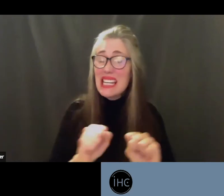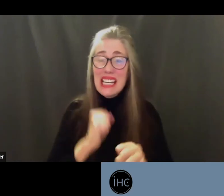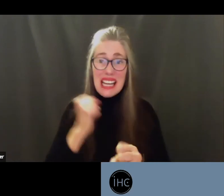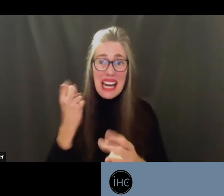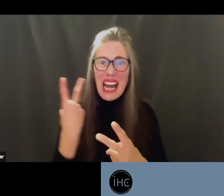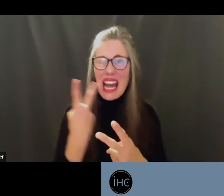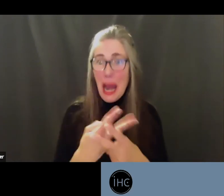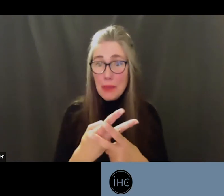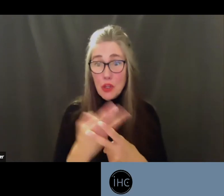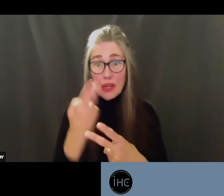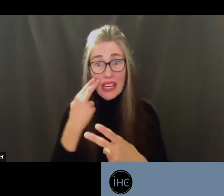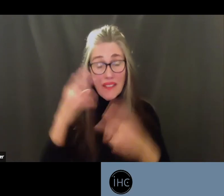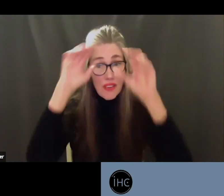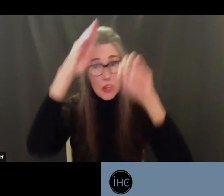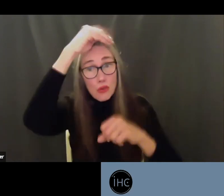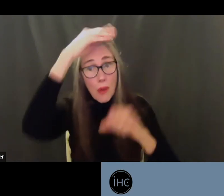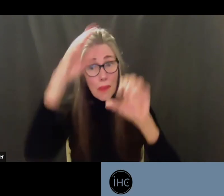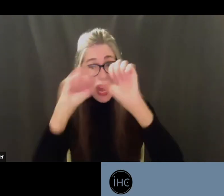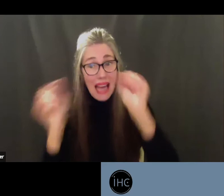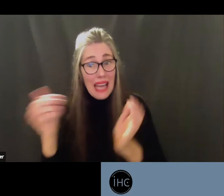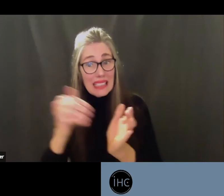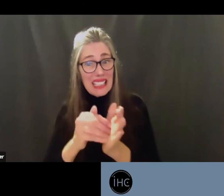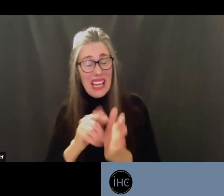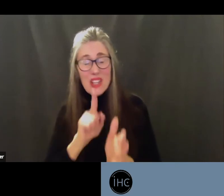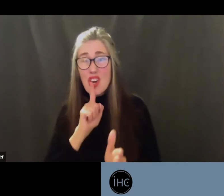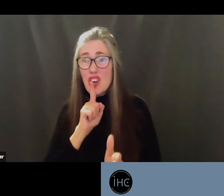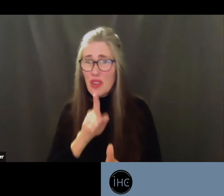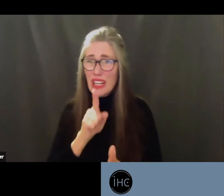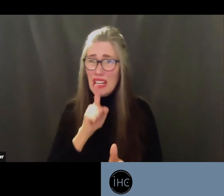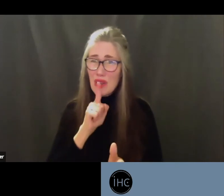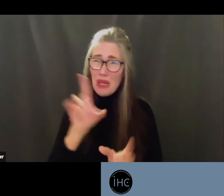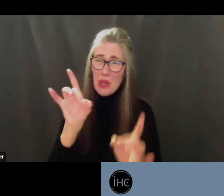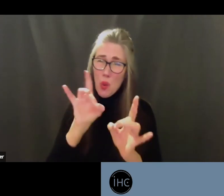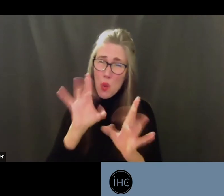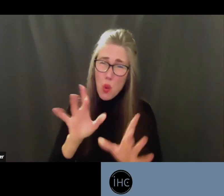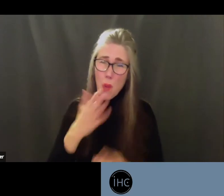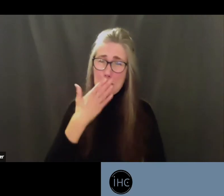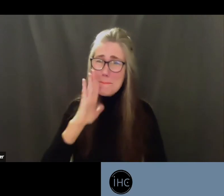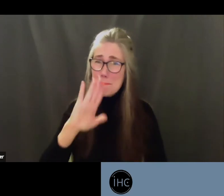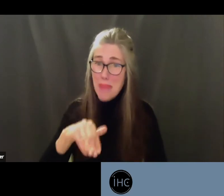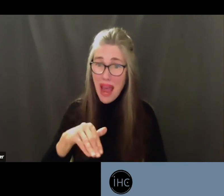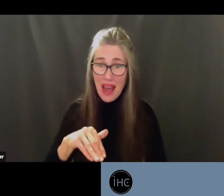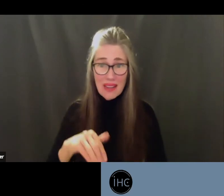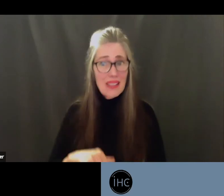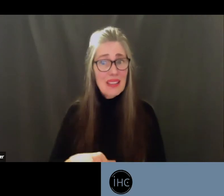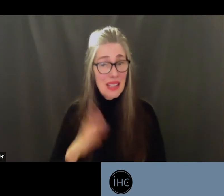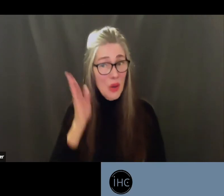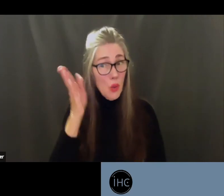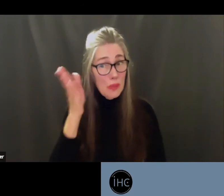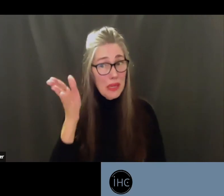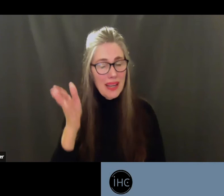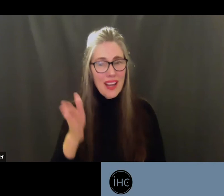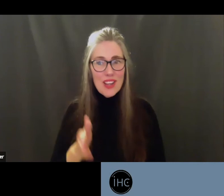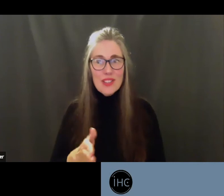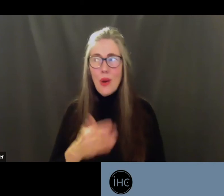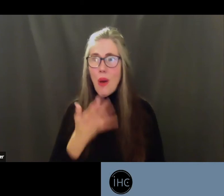been really bad news. I don't even want to go into it. And so it's very rare to be able to vote somebody